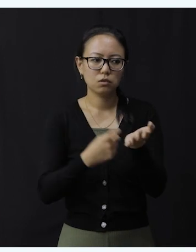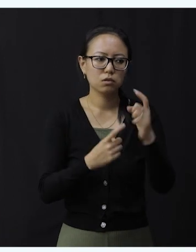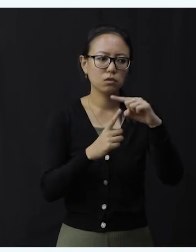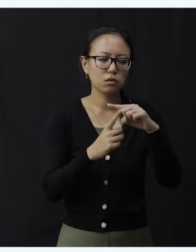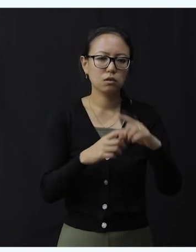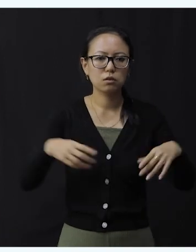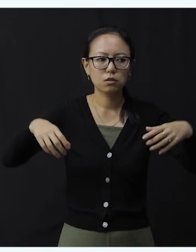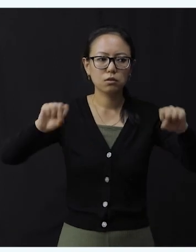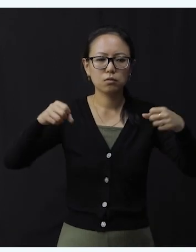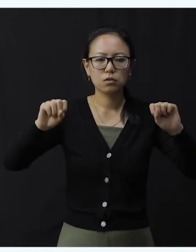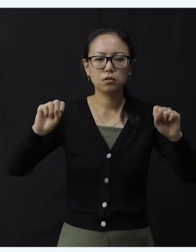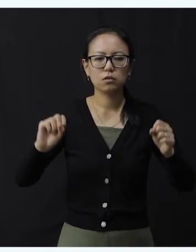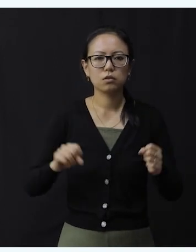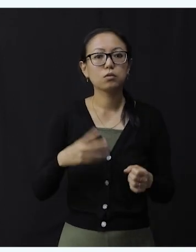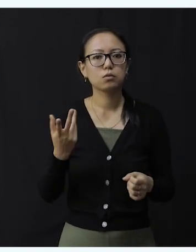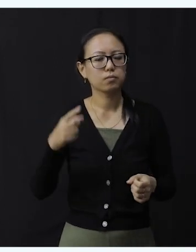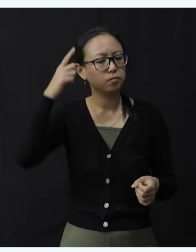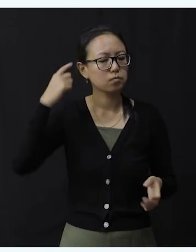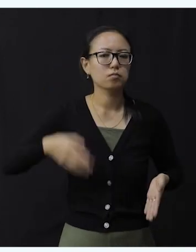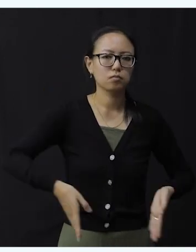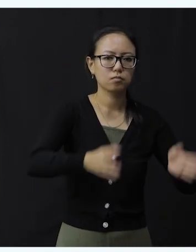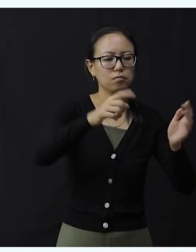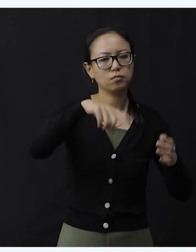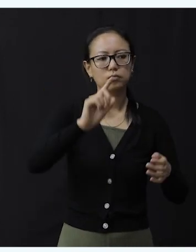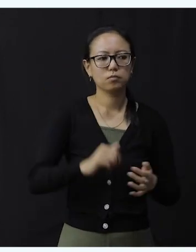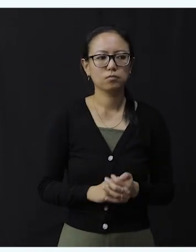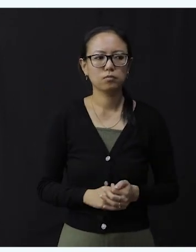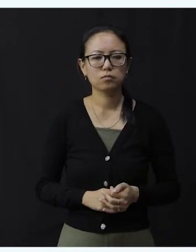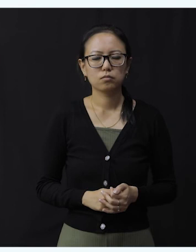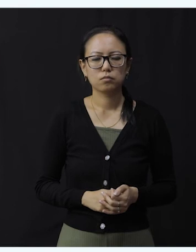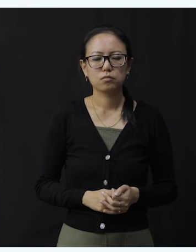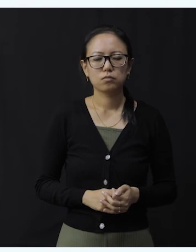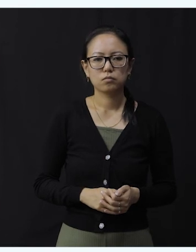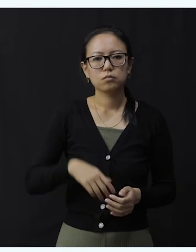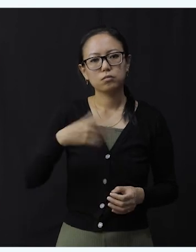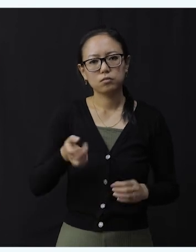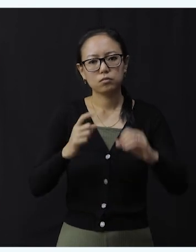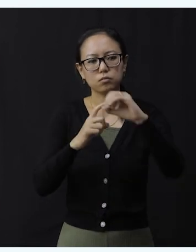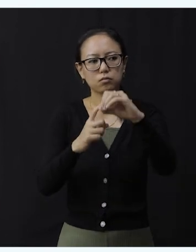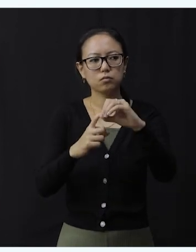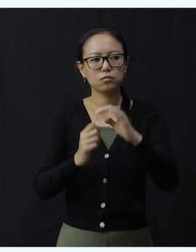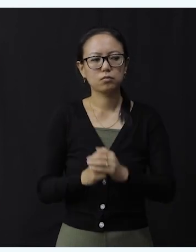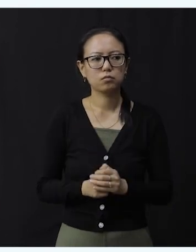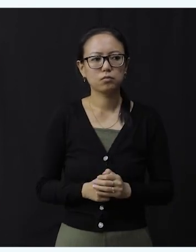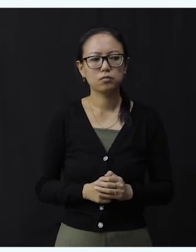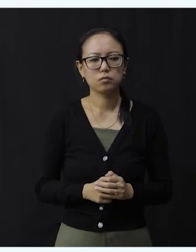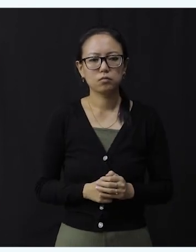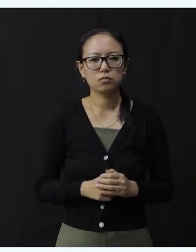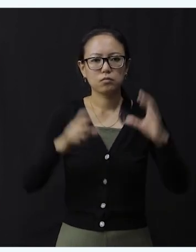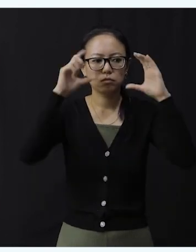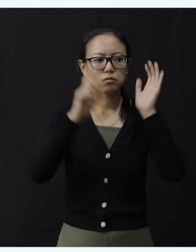a water transport. I have also another activity for you, and this activity is that you have to choose